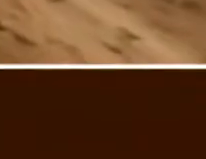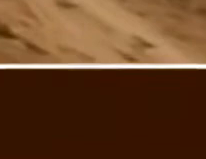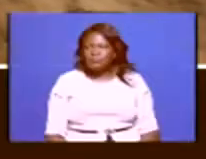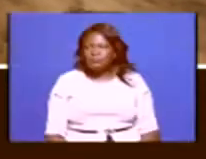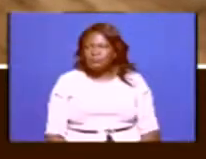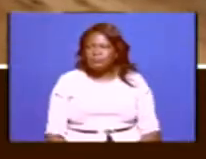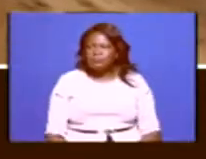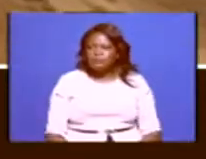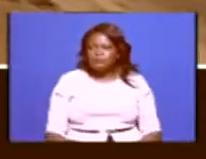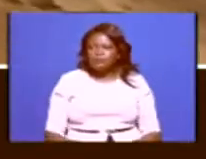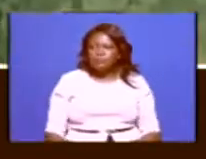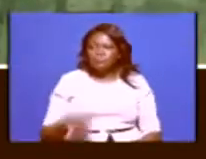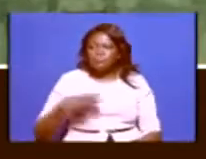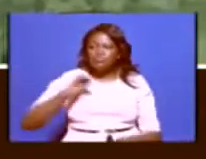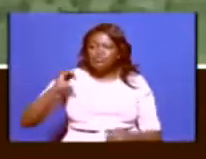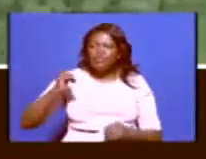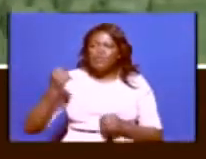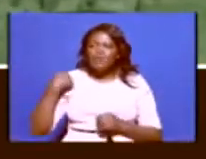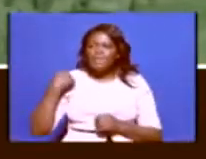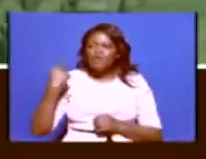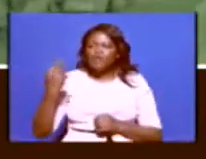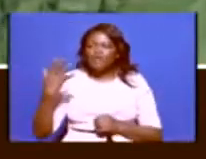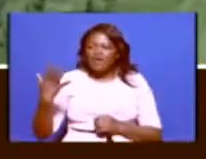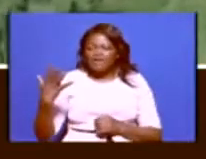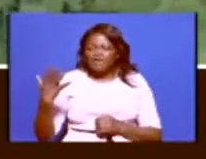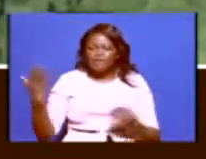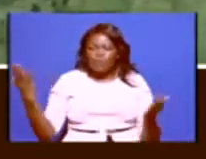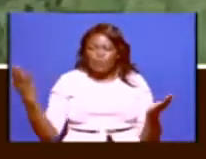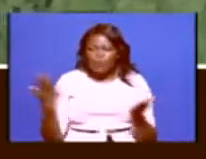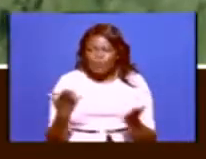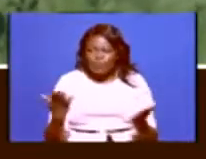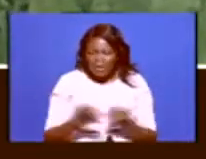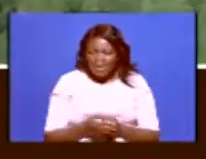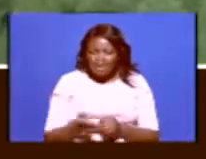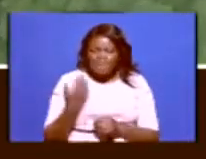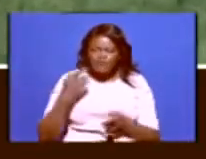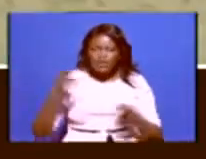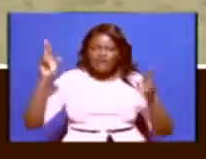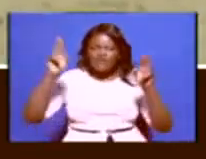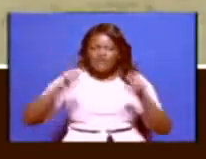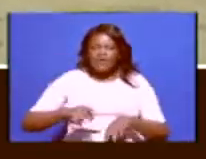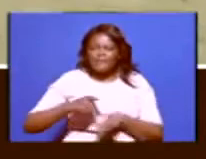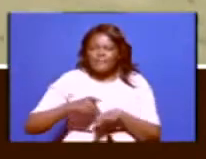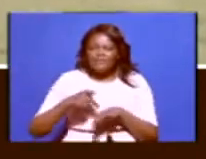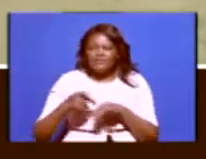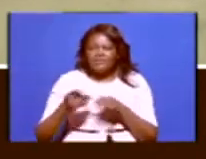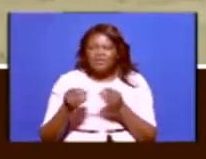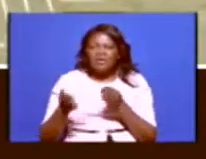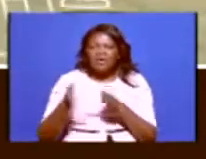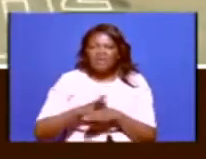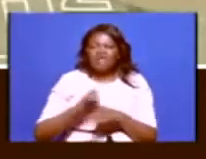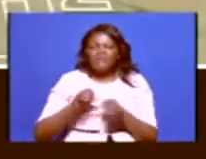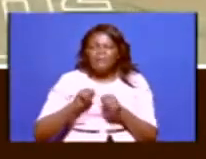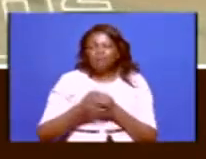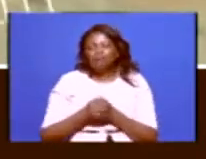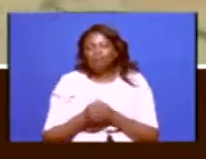Samburu County, County 25, is located in the former Rift Valley province and covers a total land area of